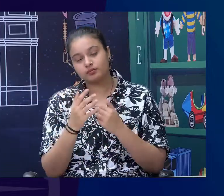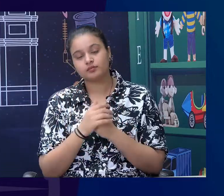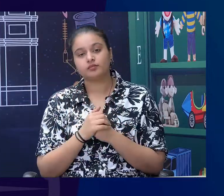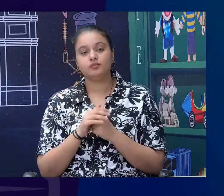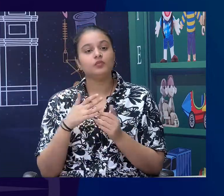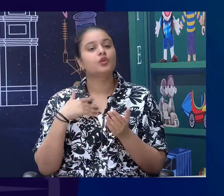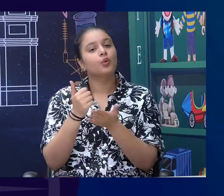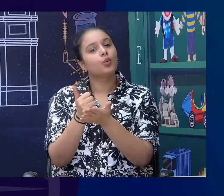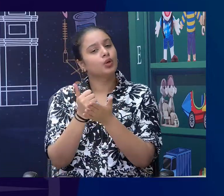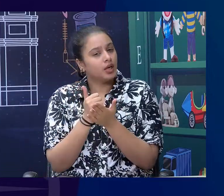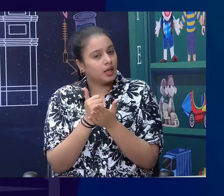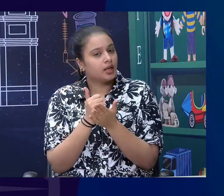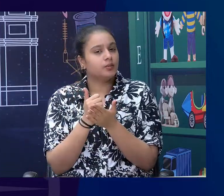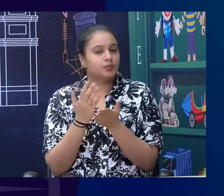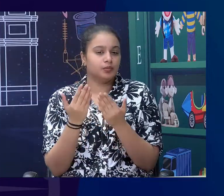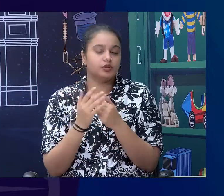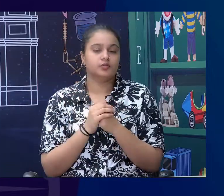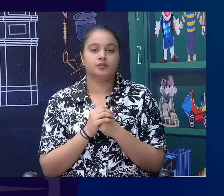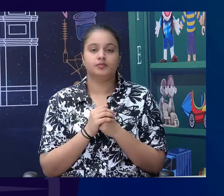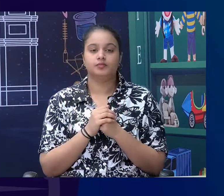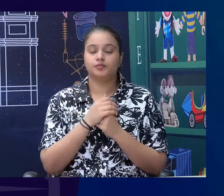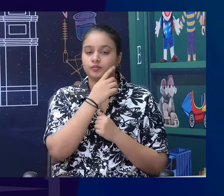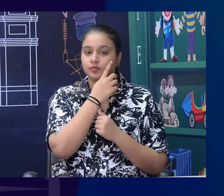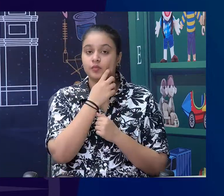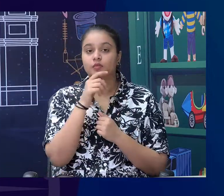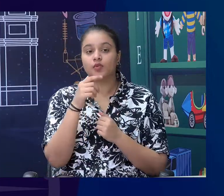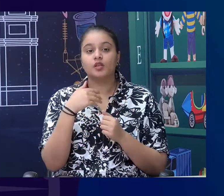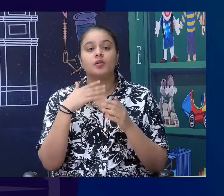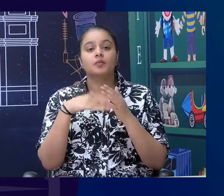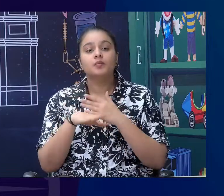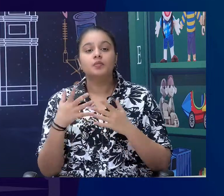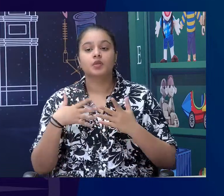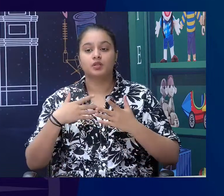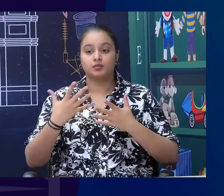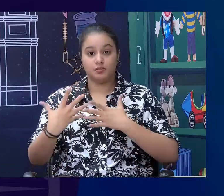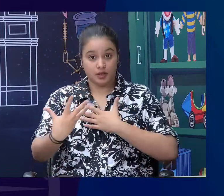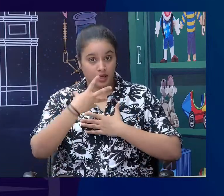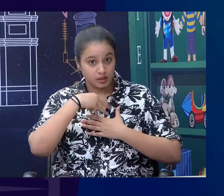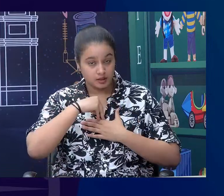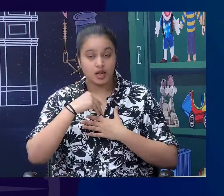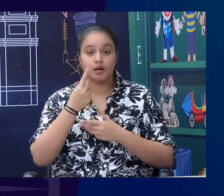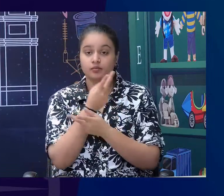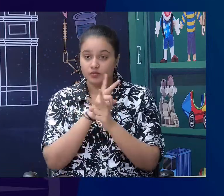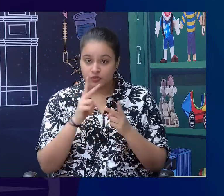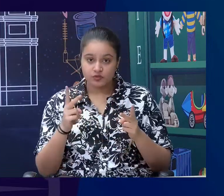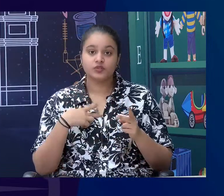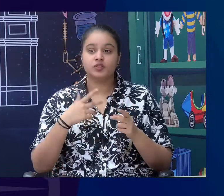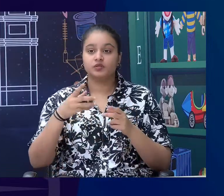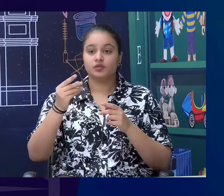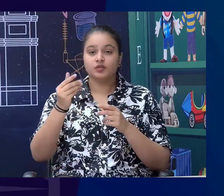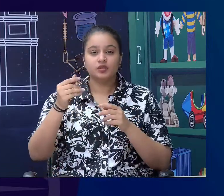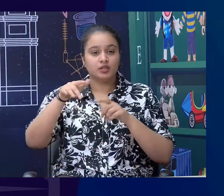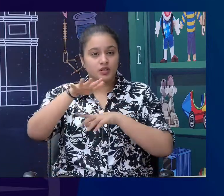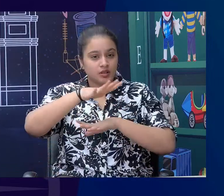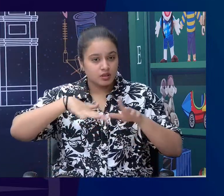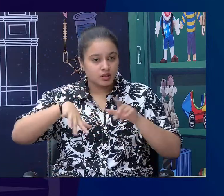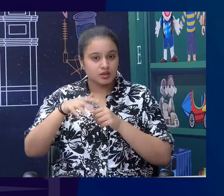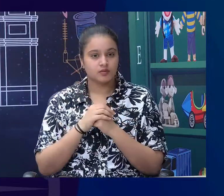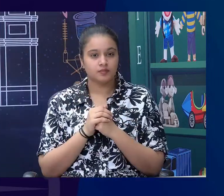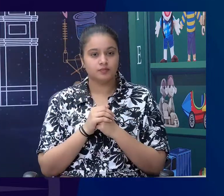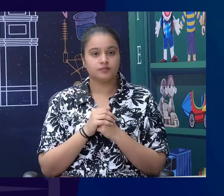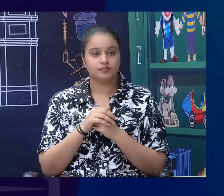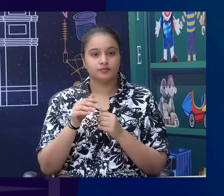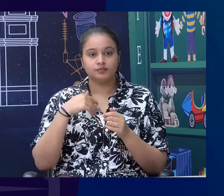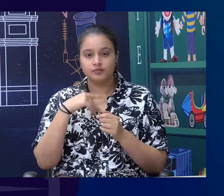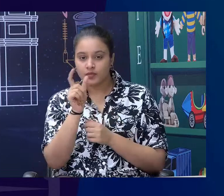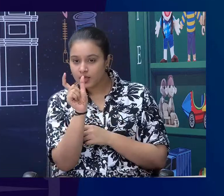became helpful to him, right? Exactly, in a way, because it has made him more adaptable to the conditions of the desert. But what is this name written